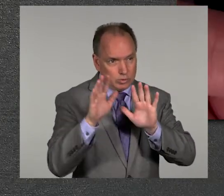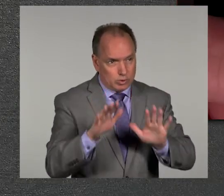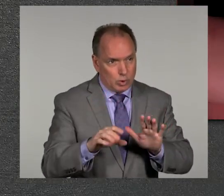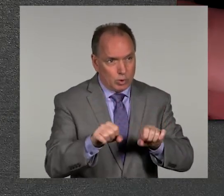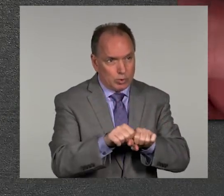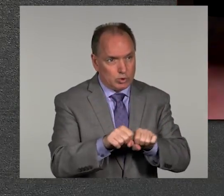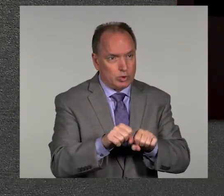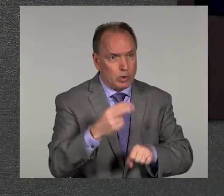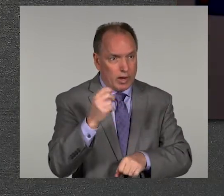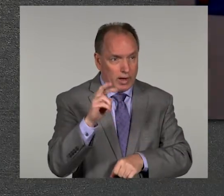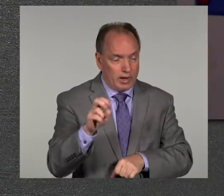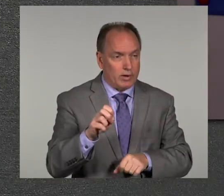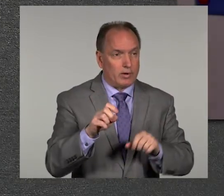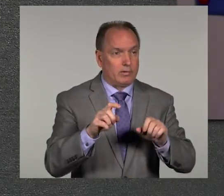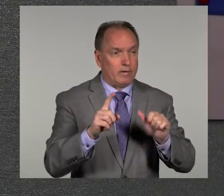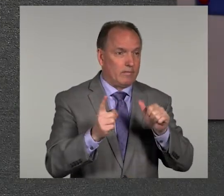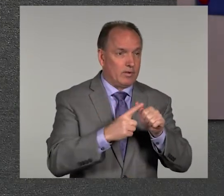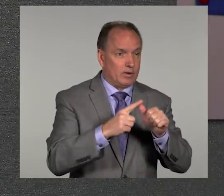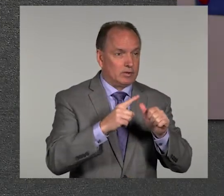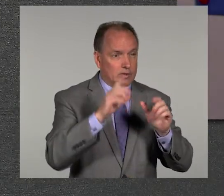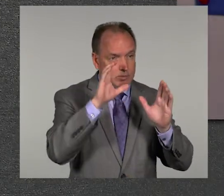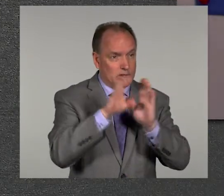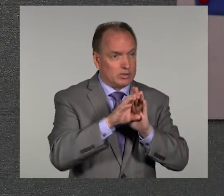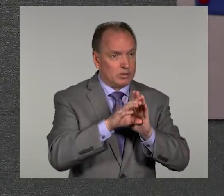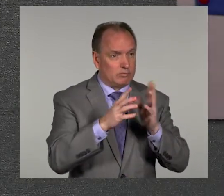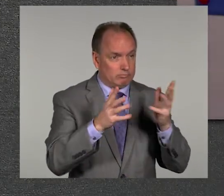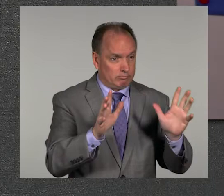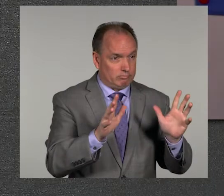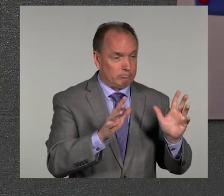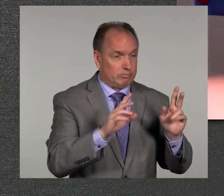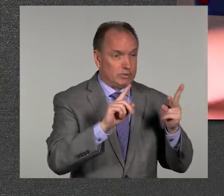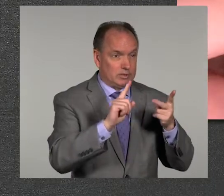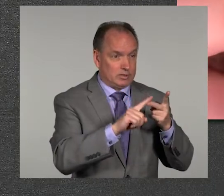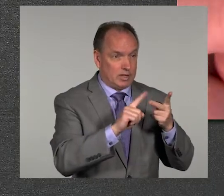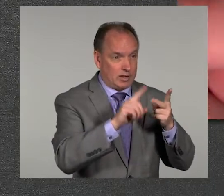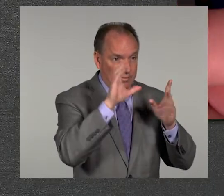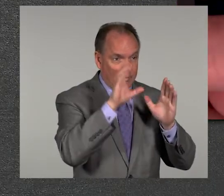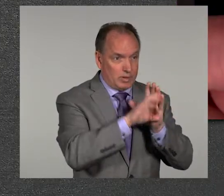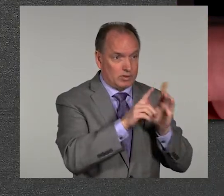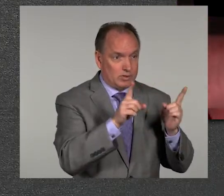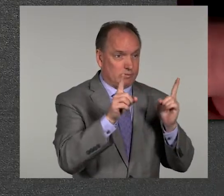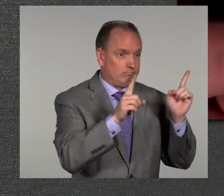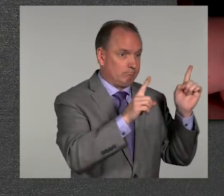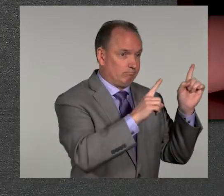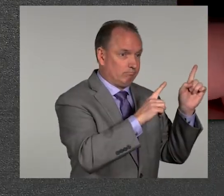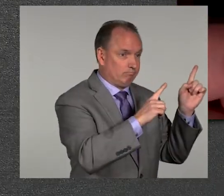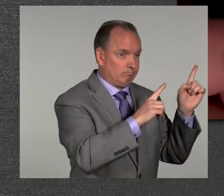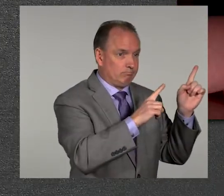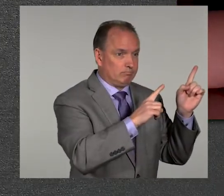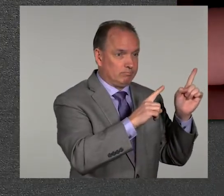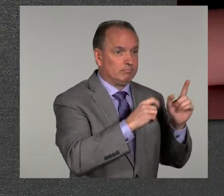picture. Now here is another picture of our snowshoe hare.